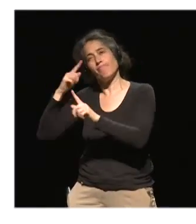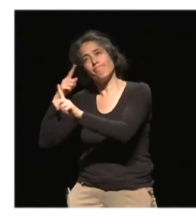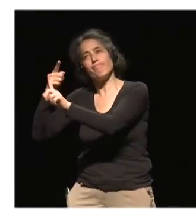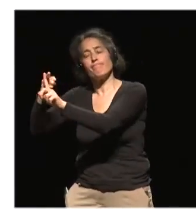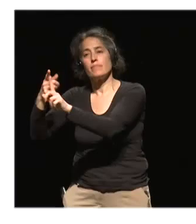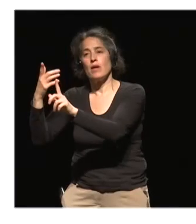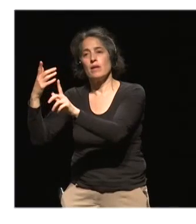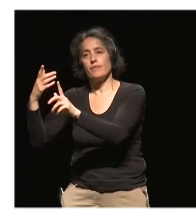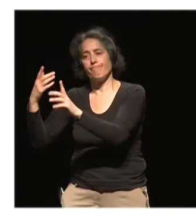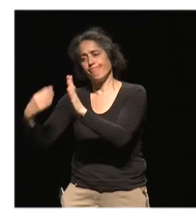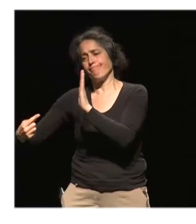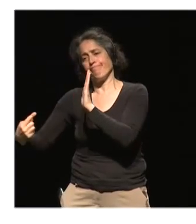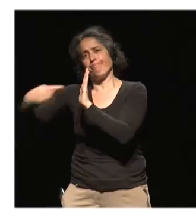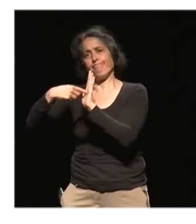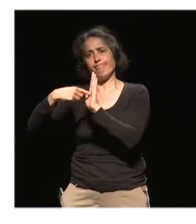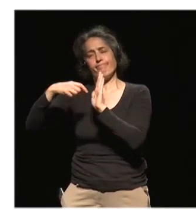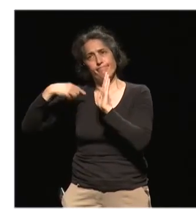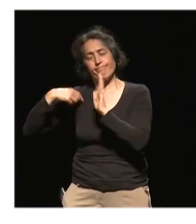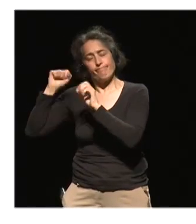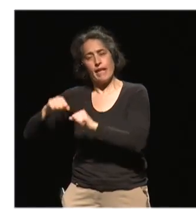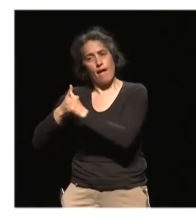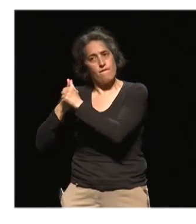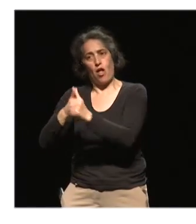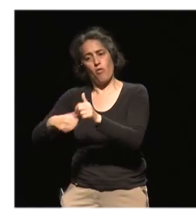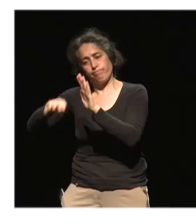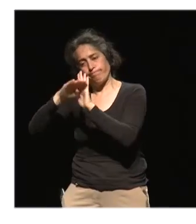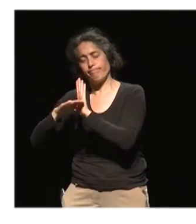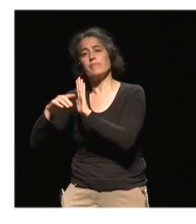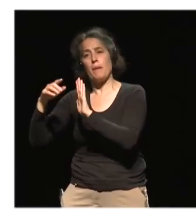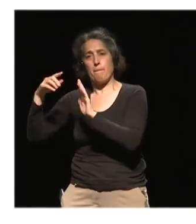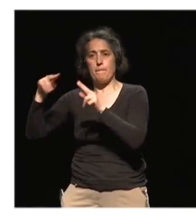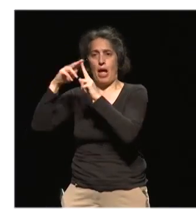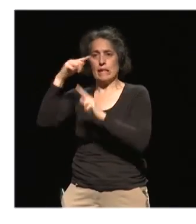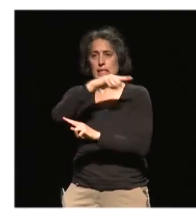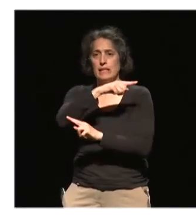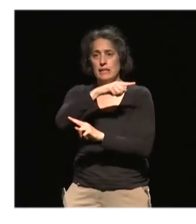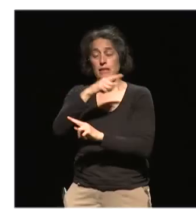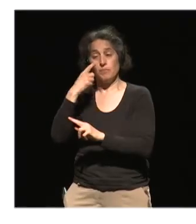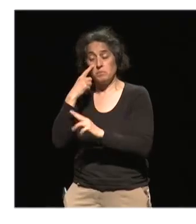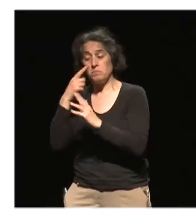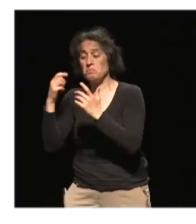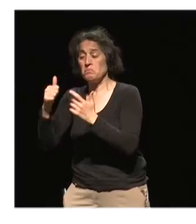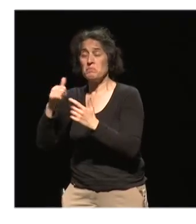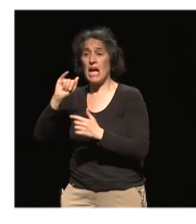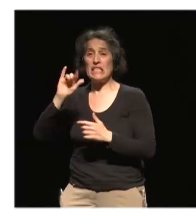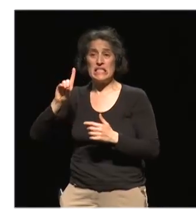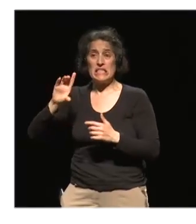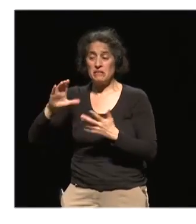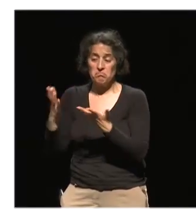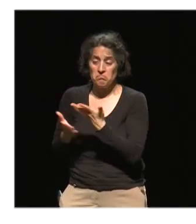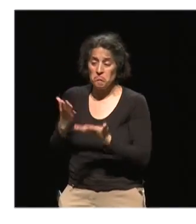building of their contributions. Other countries want help in specific sectors. Others want help in terms of